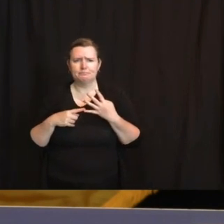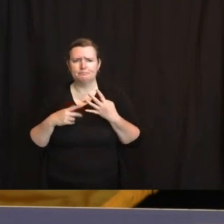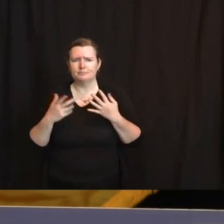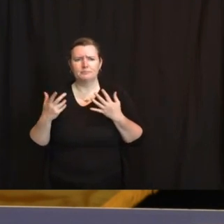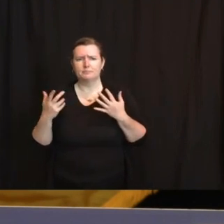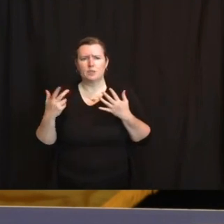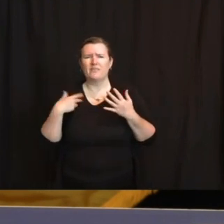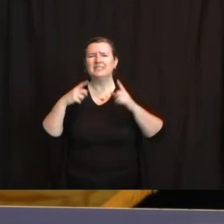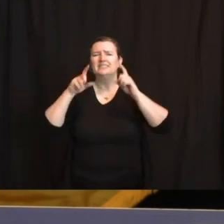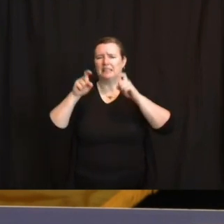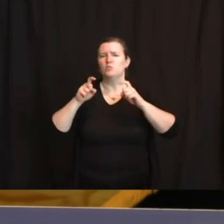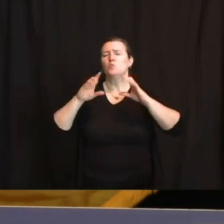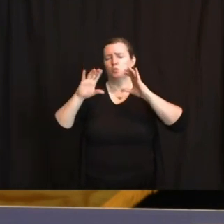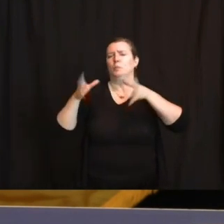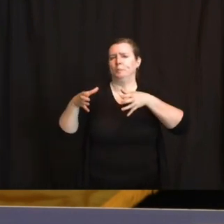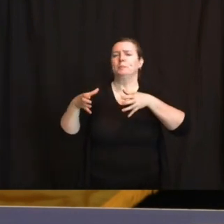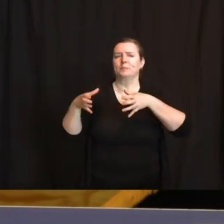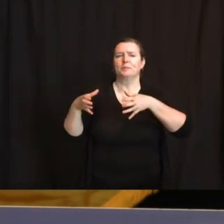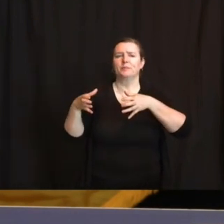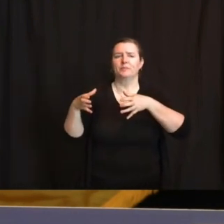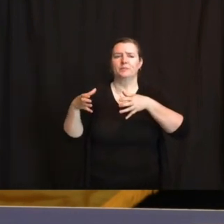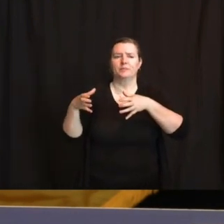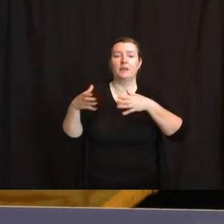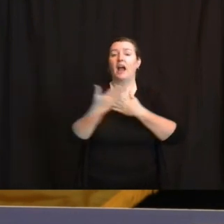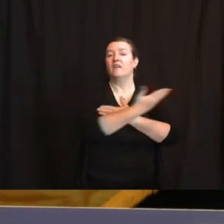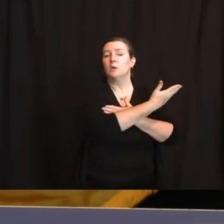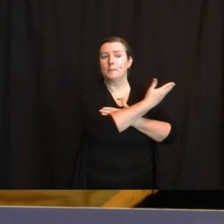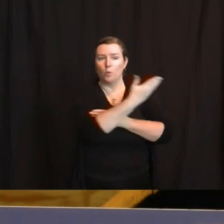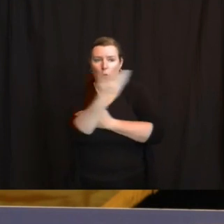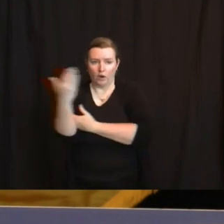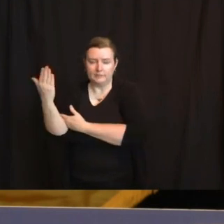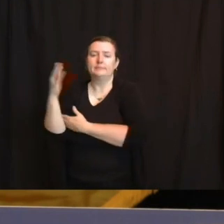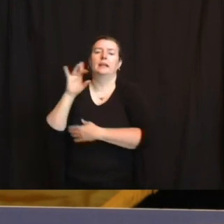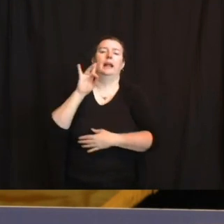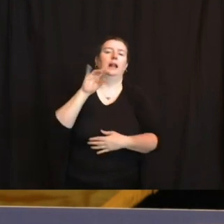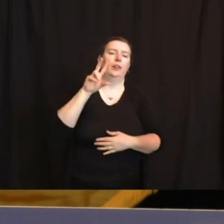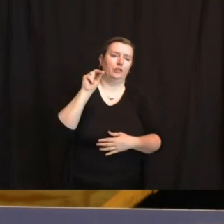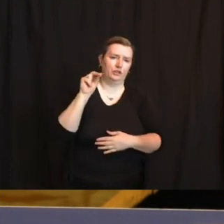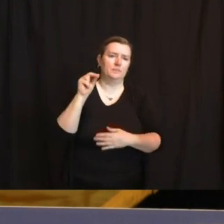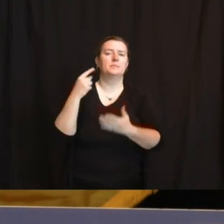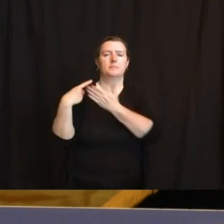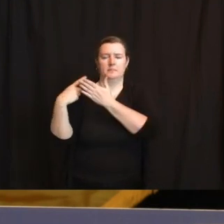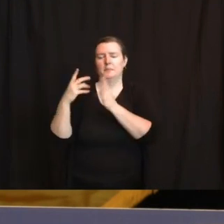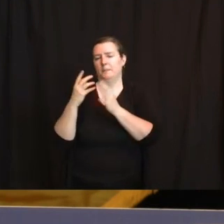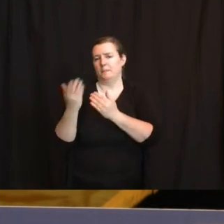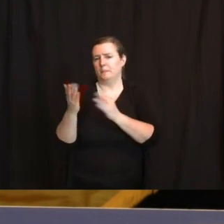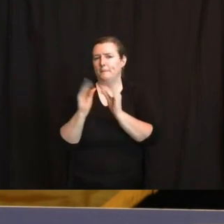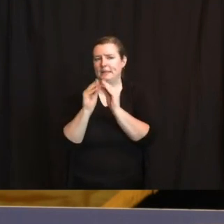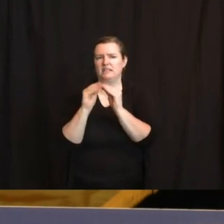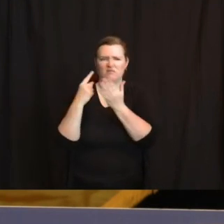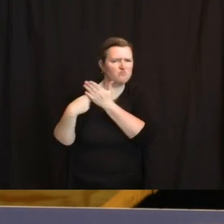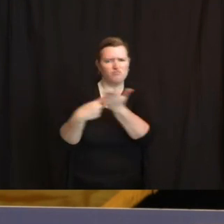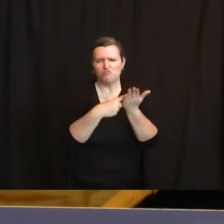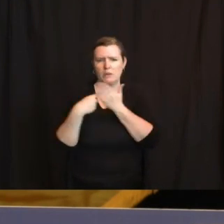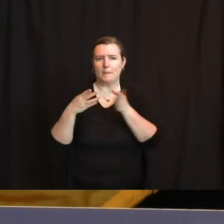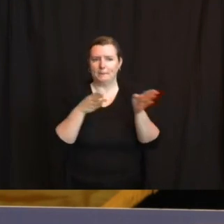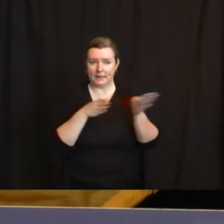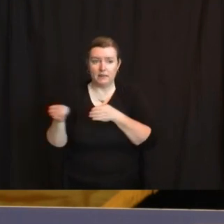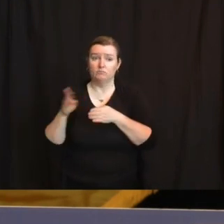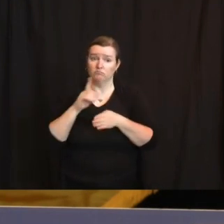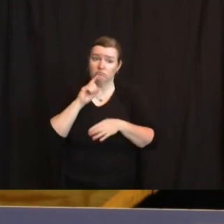at 8:30 every morning, and our goal is to develop a plan to actually go from home to home to